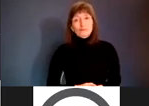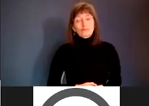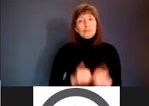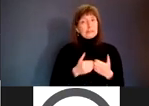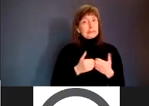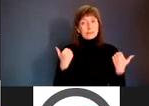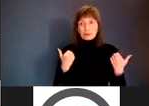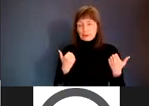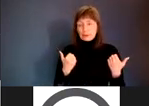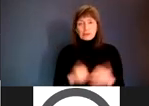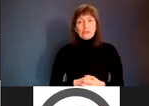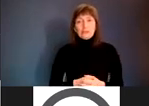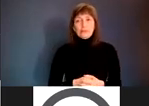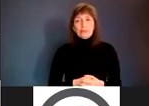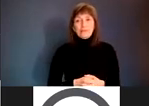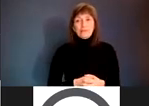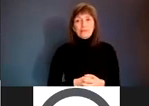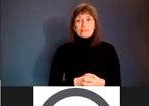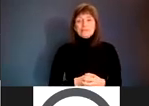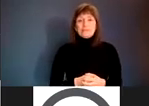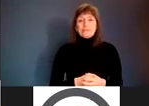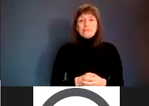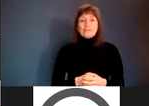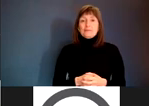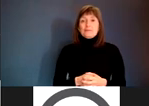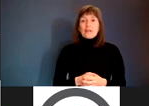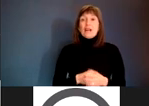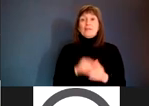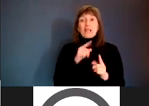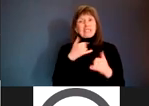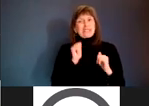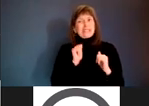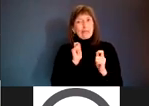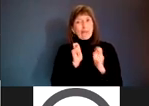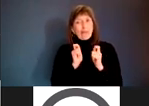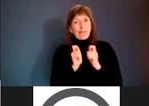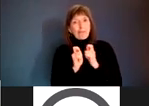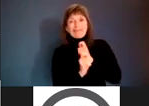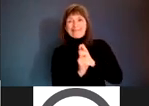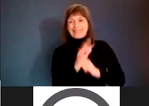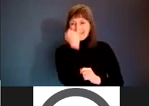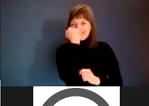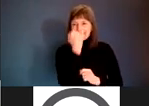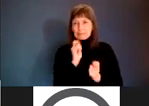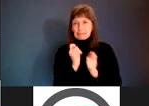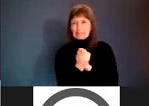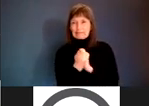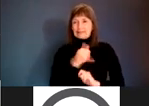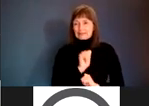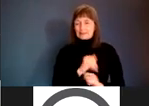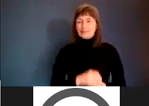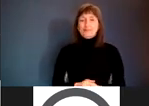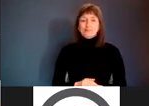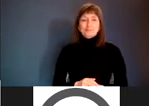like the concept, I think, of decision specific, I think that's an evolving area. So as we highlighted in some of